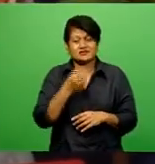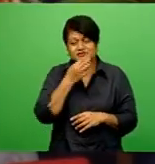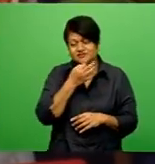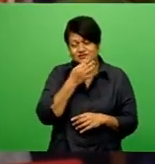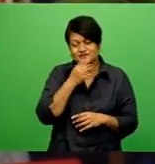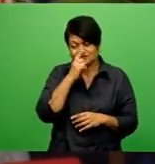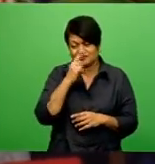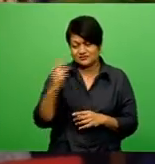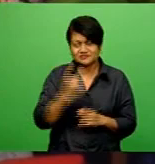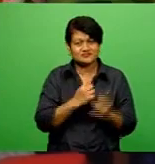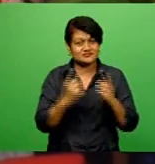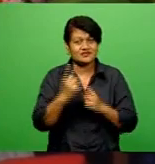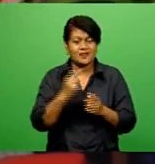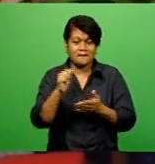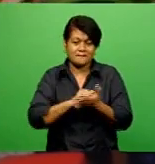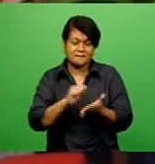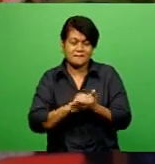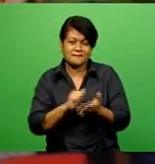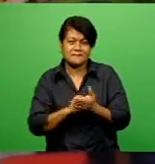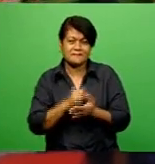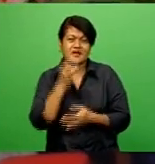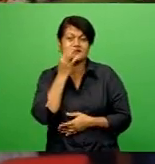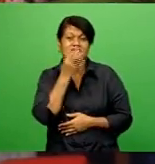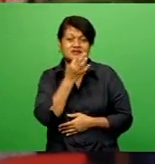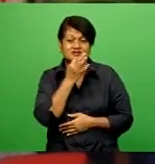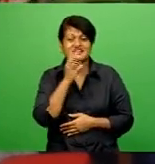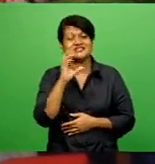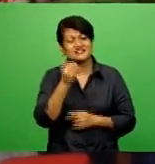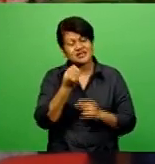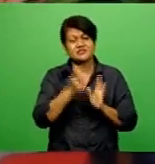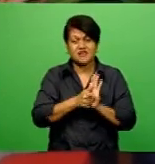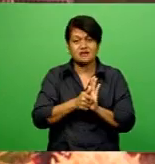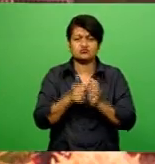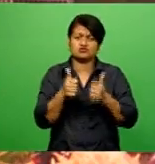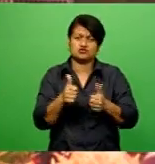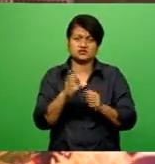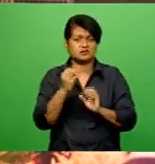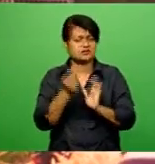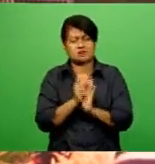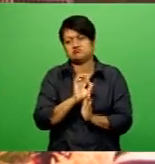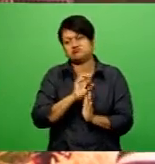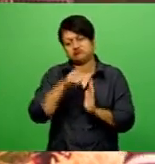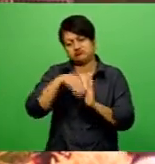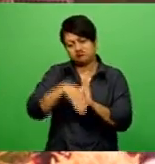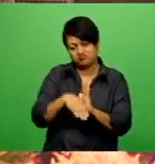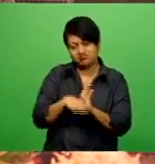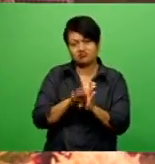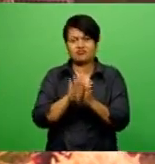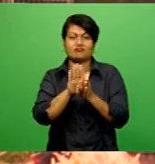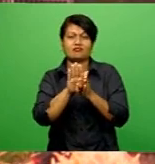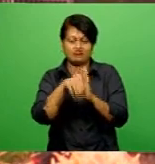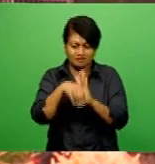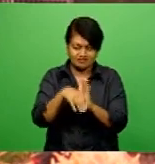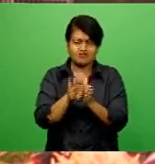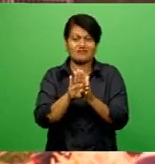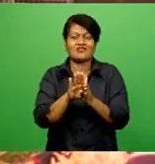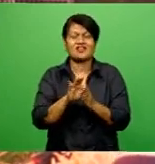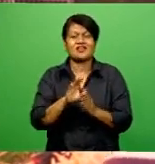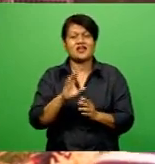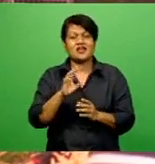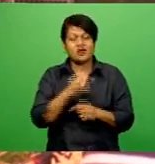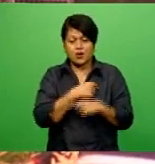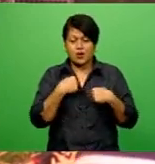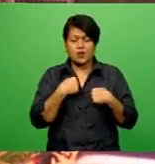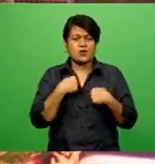our flowers. And sometimes things going well and sometimes are not. We are lucky that we still are going on and we